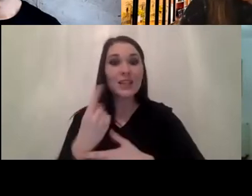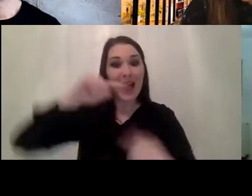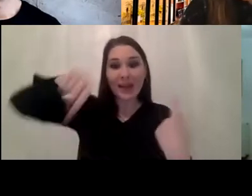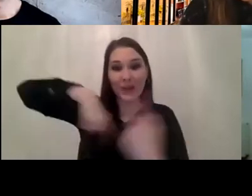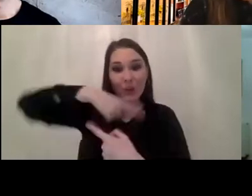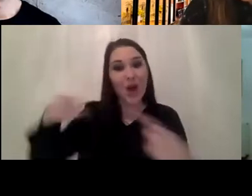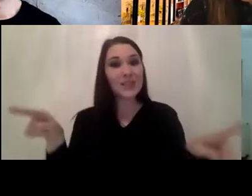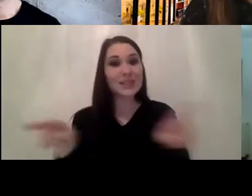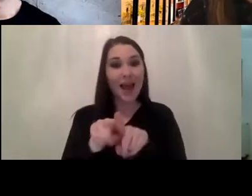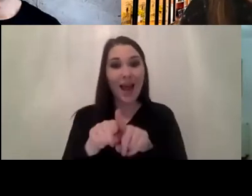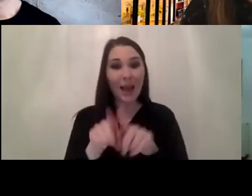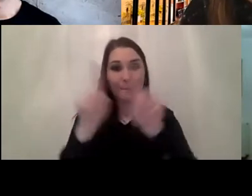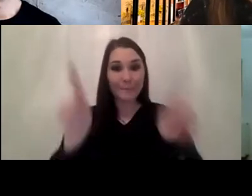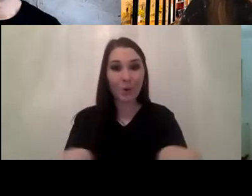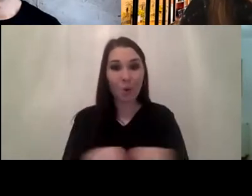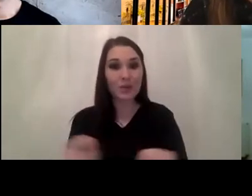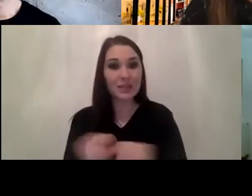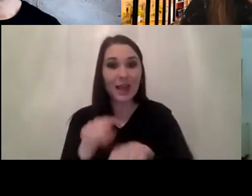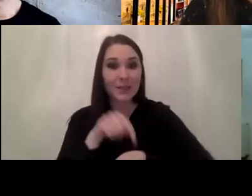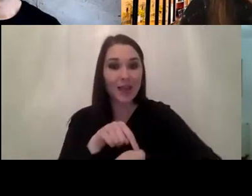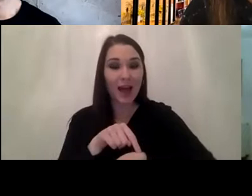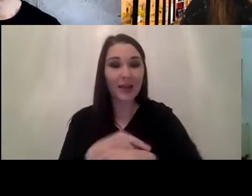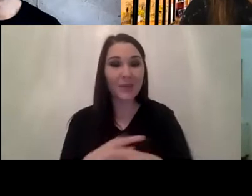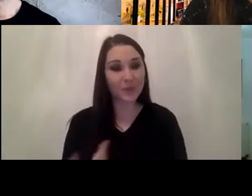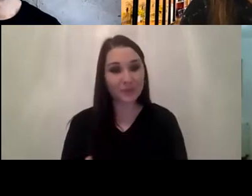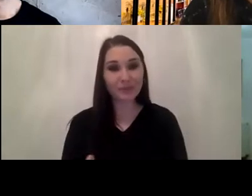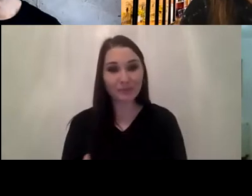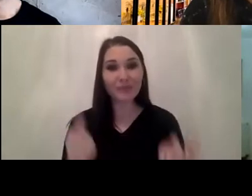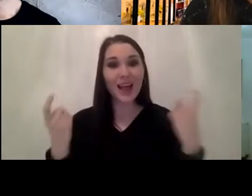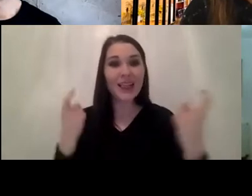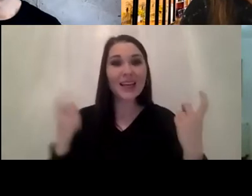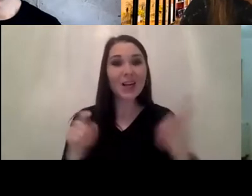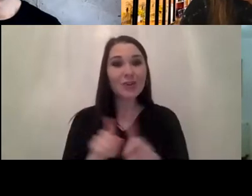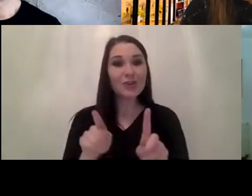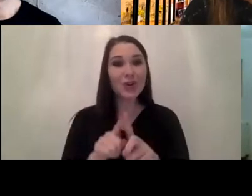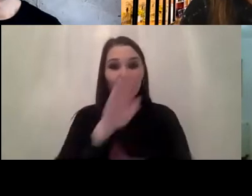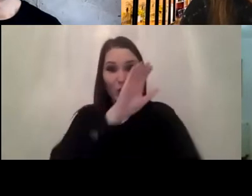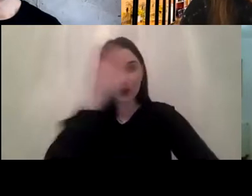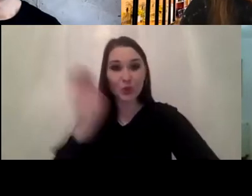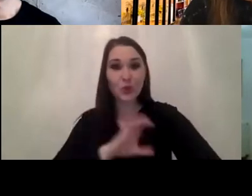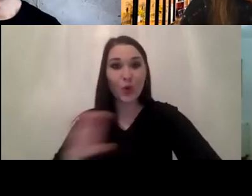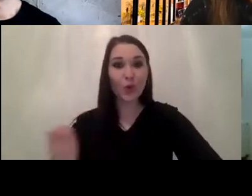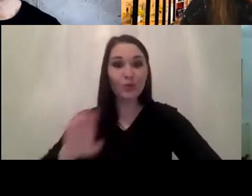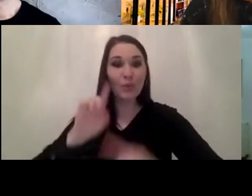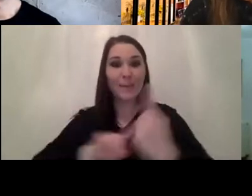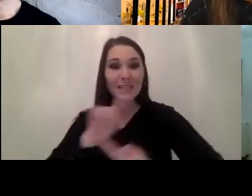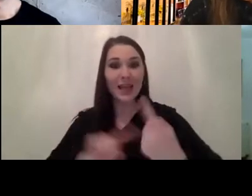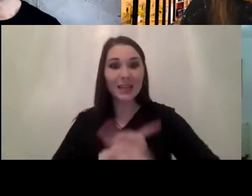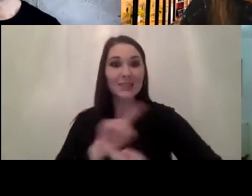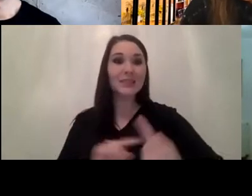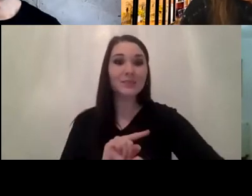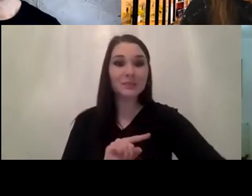same board at the same time. And then I also think like some of these kind of Zoom meetings and stuff,